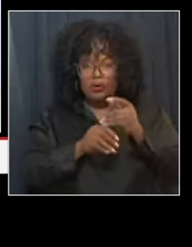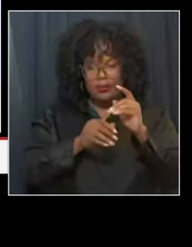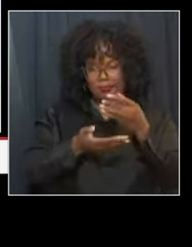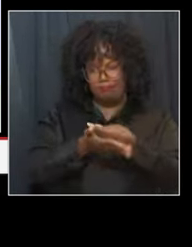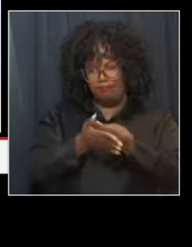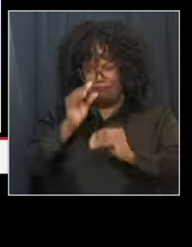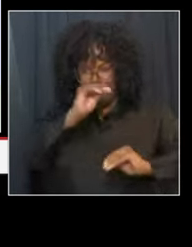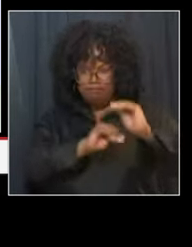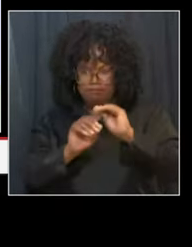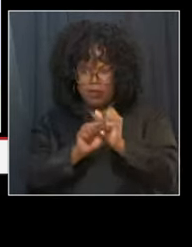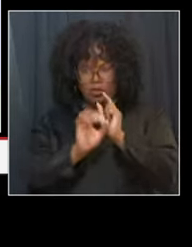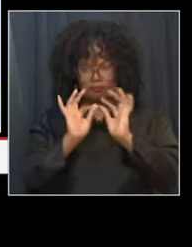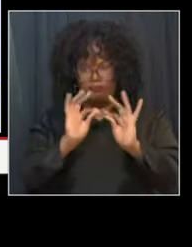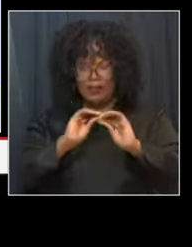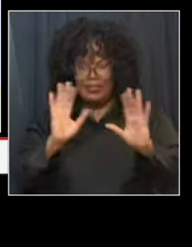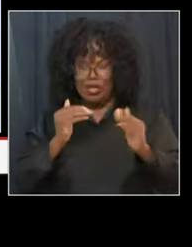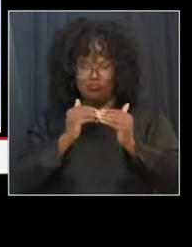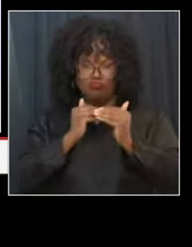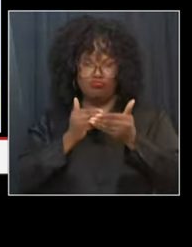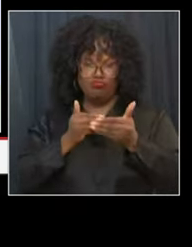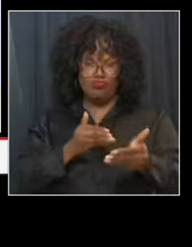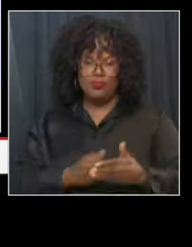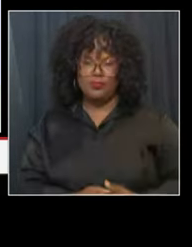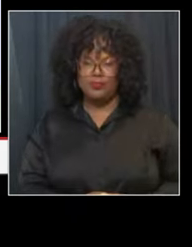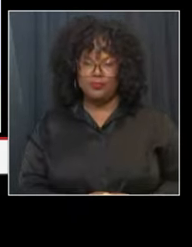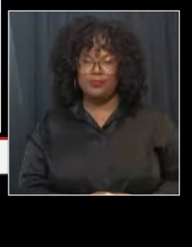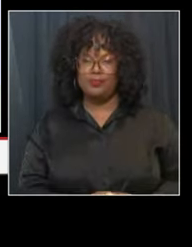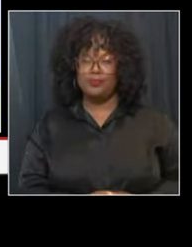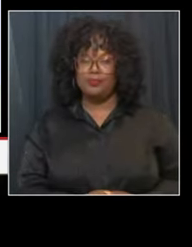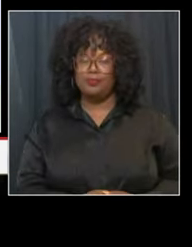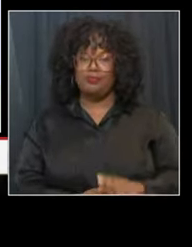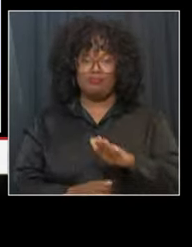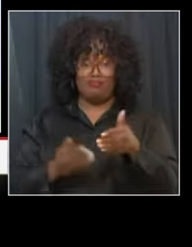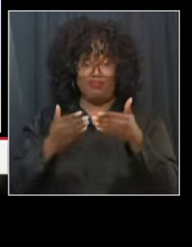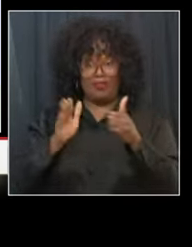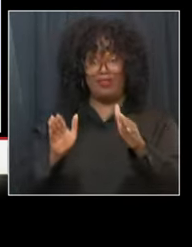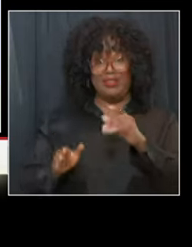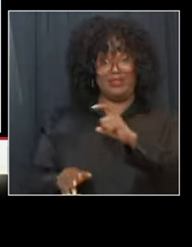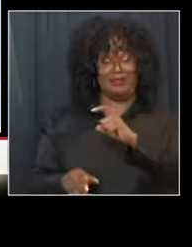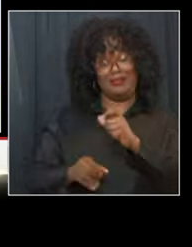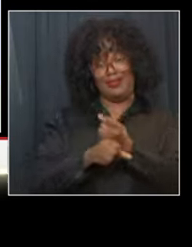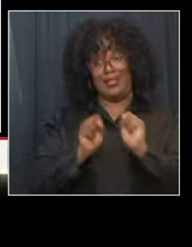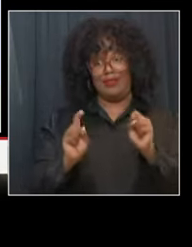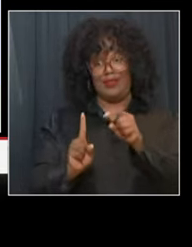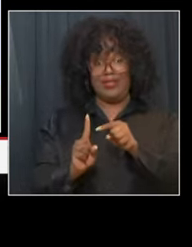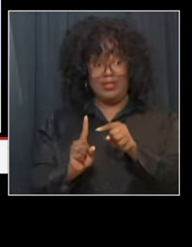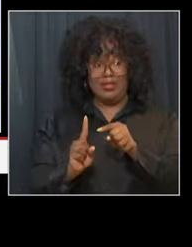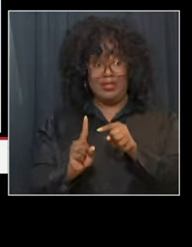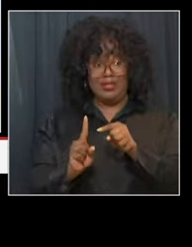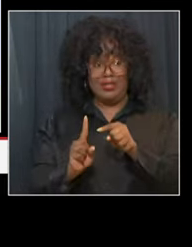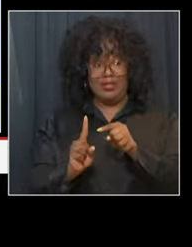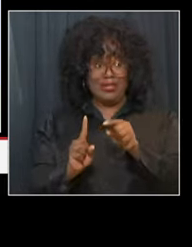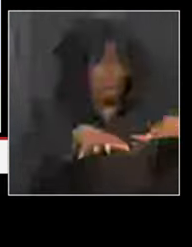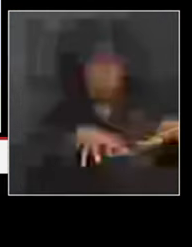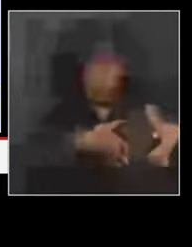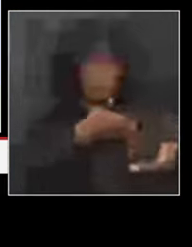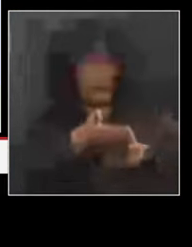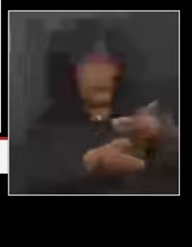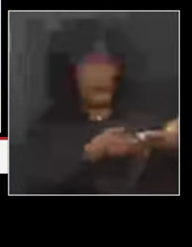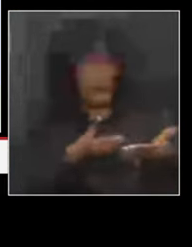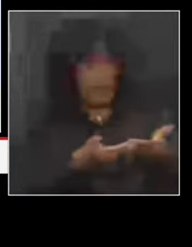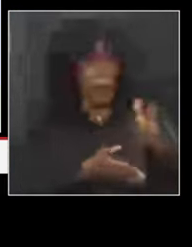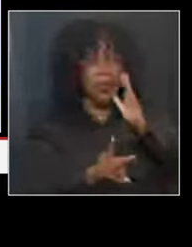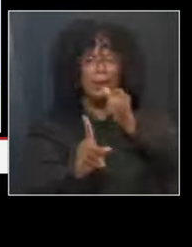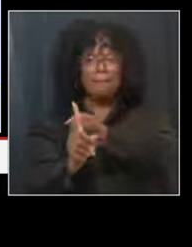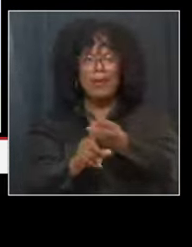consider that a job in which the effect of freezing it would have an effect on life and safety. That's right. But that's something that we